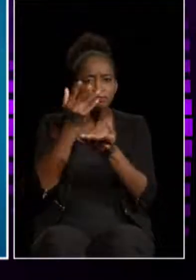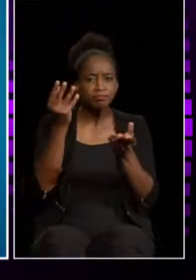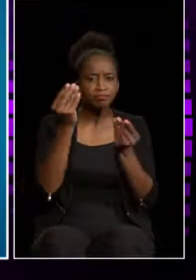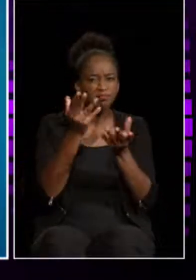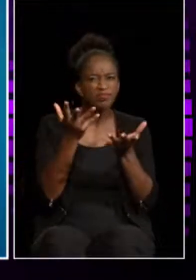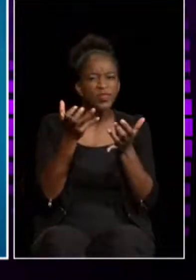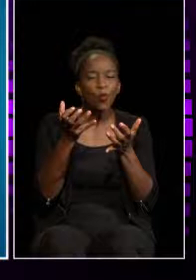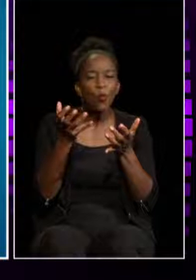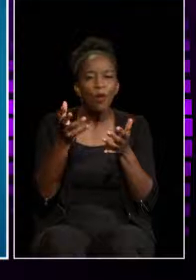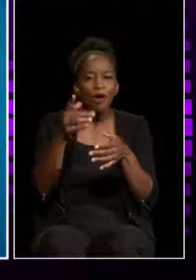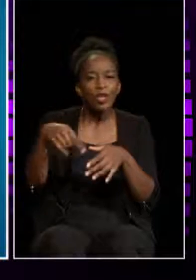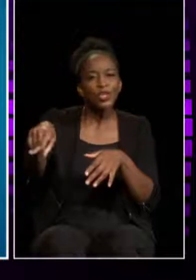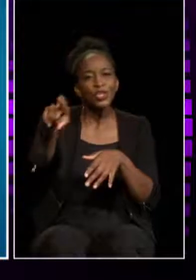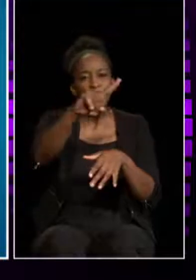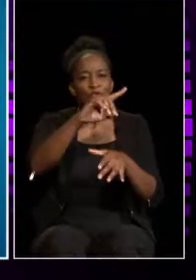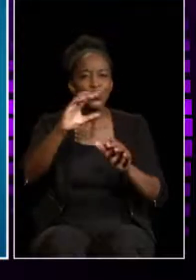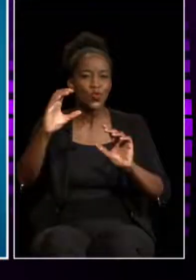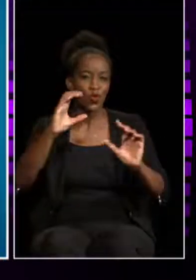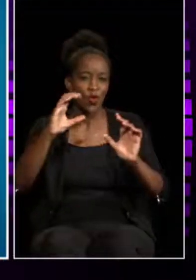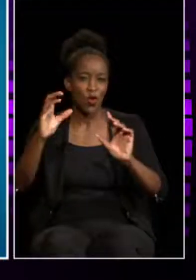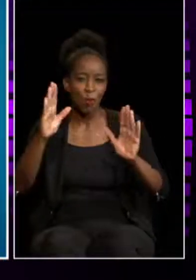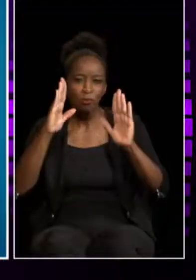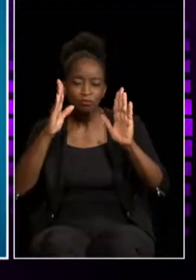people are...